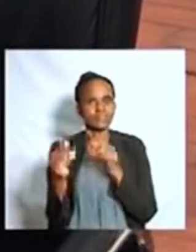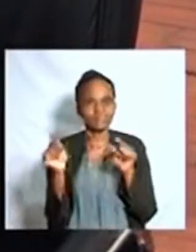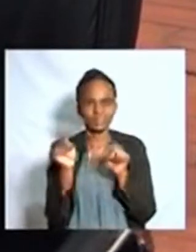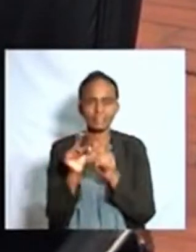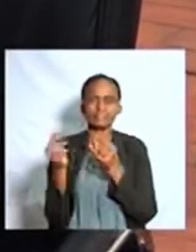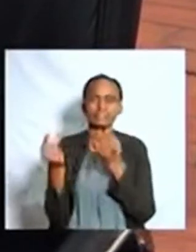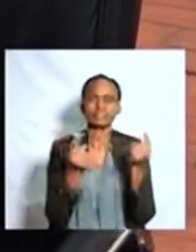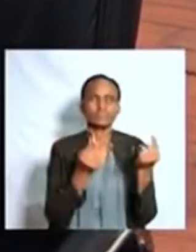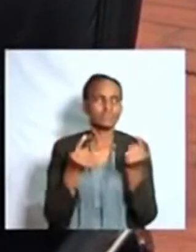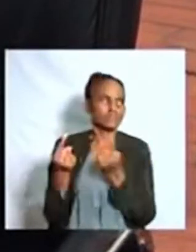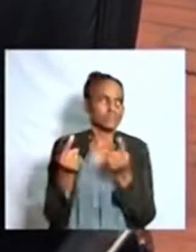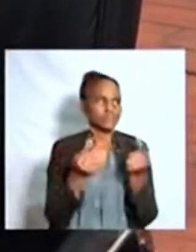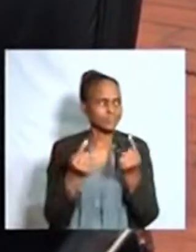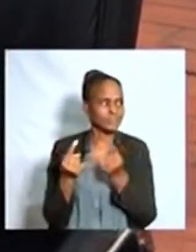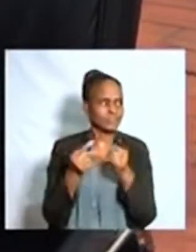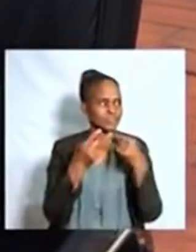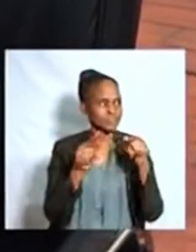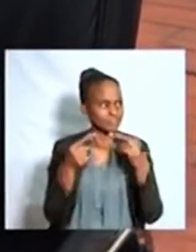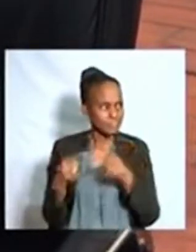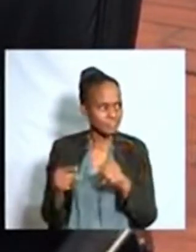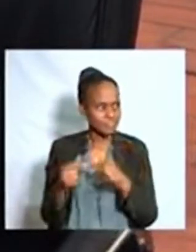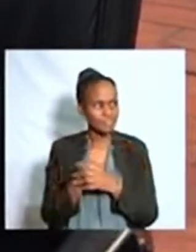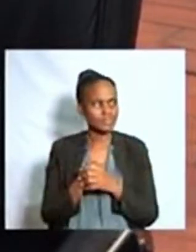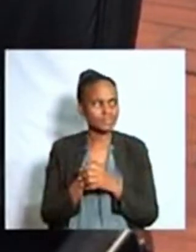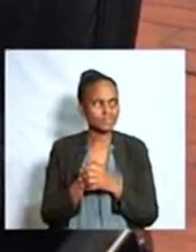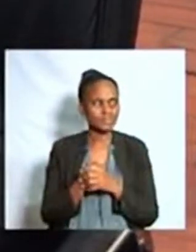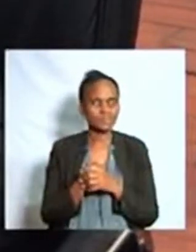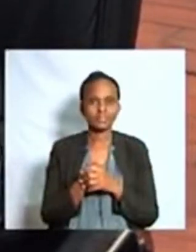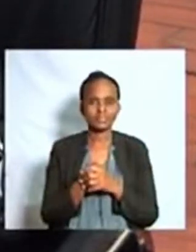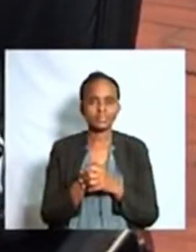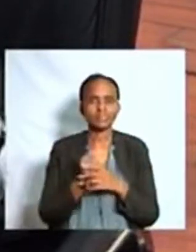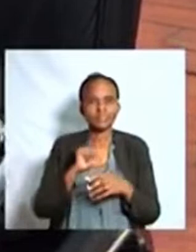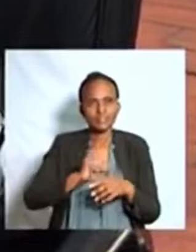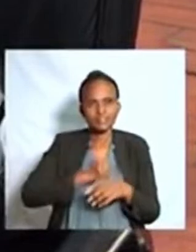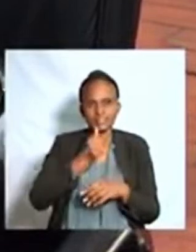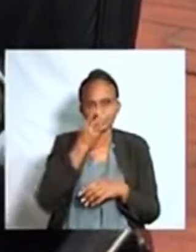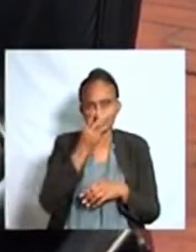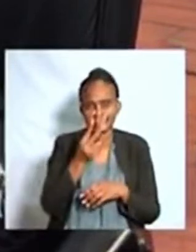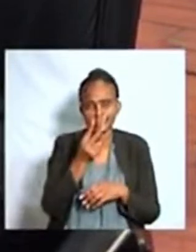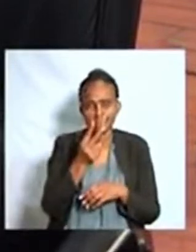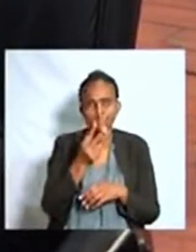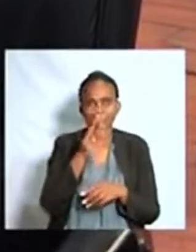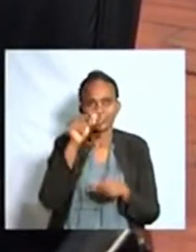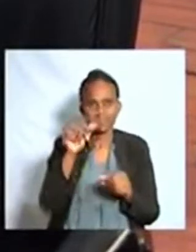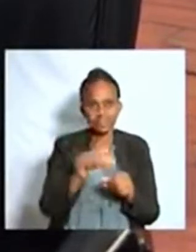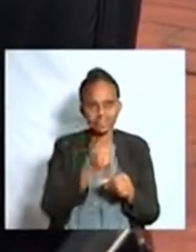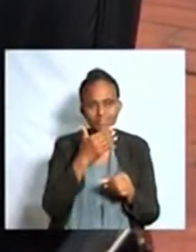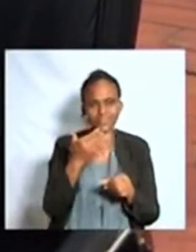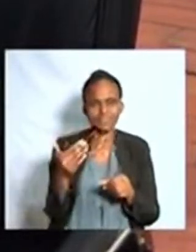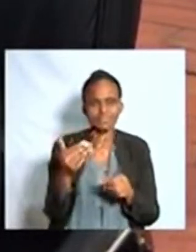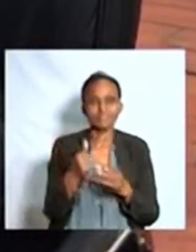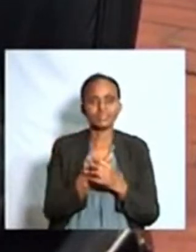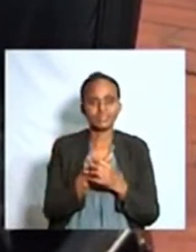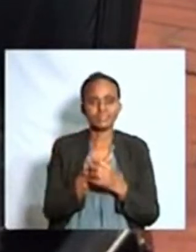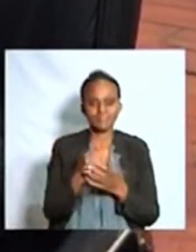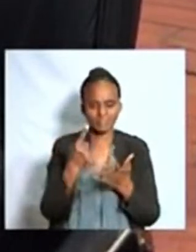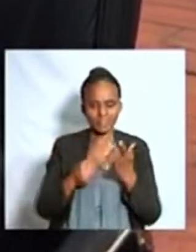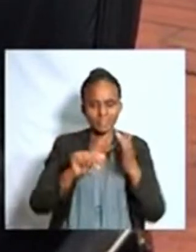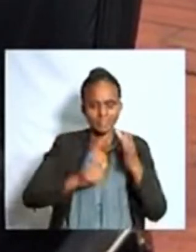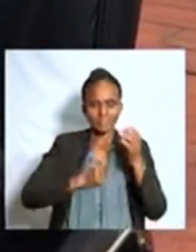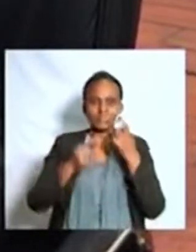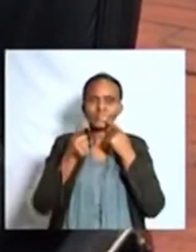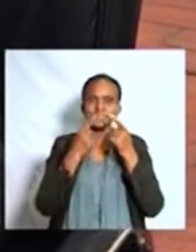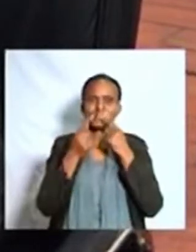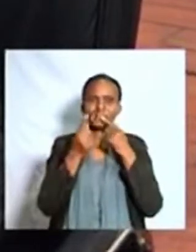scenarios happening. We look at almost everything that we've talked